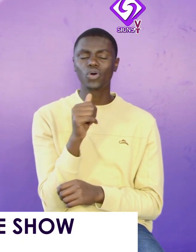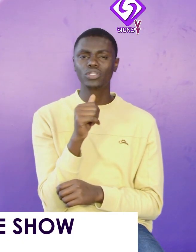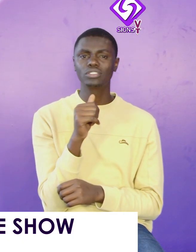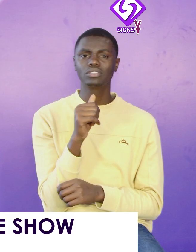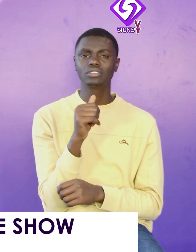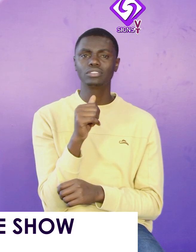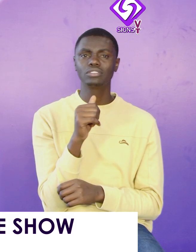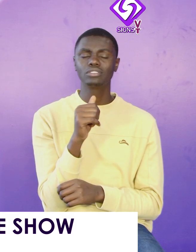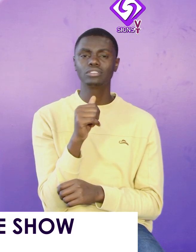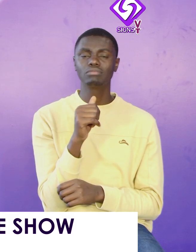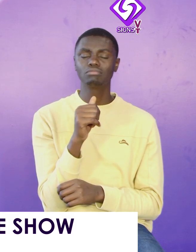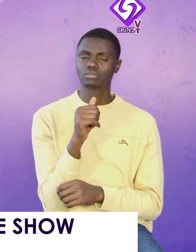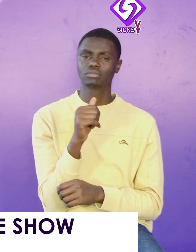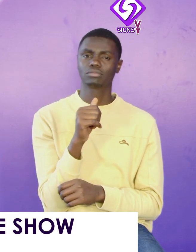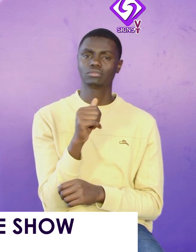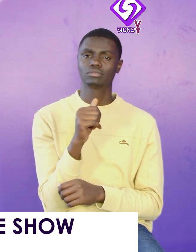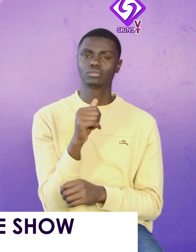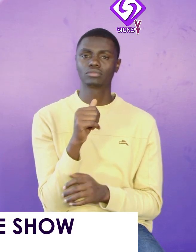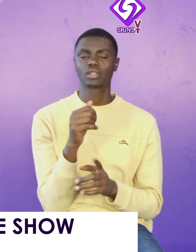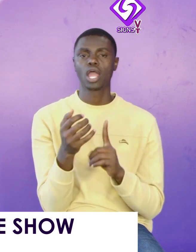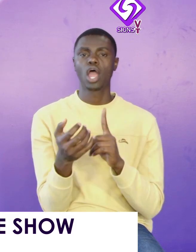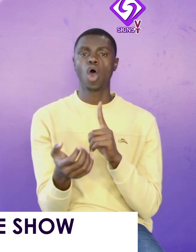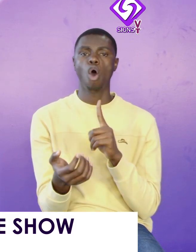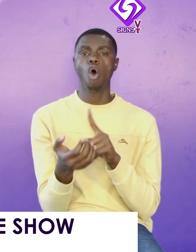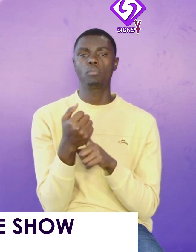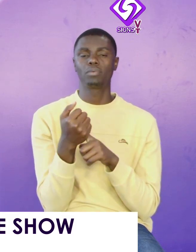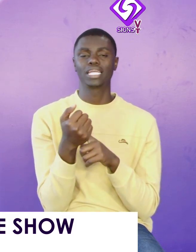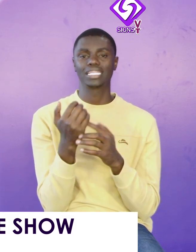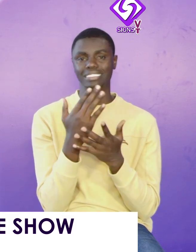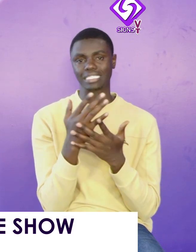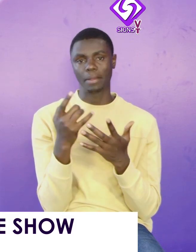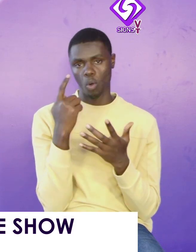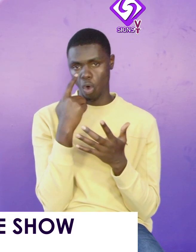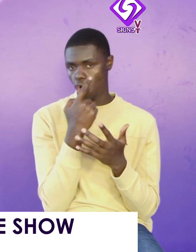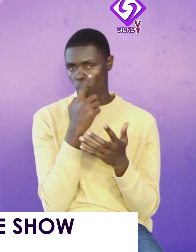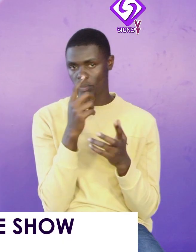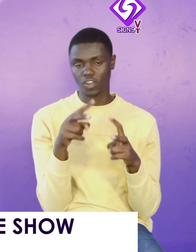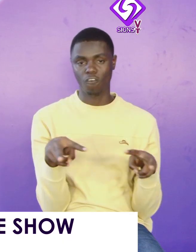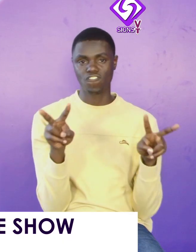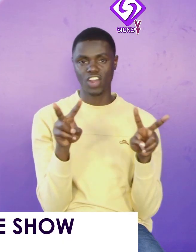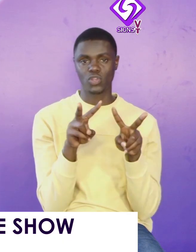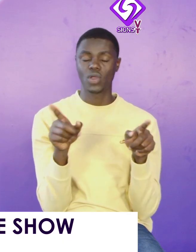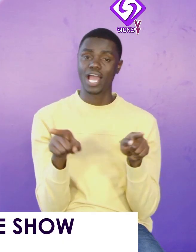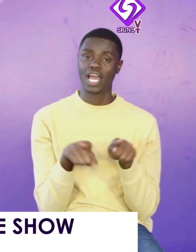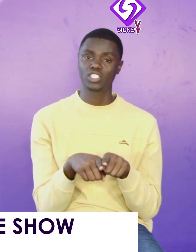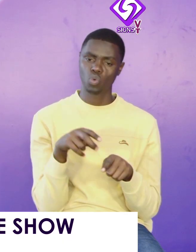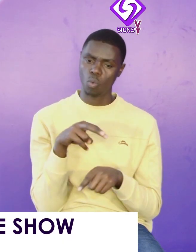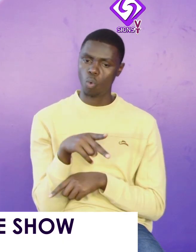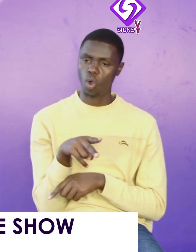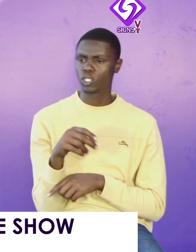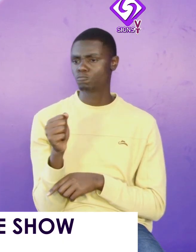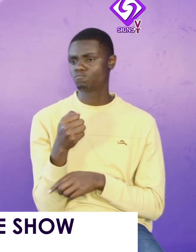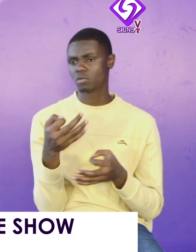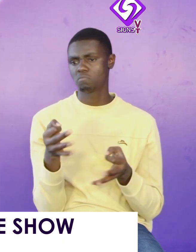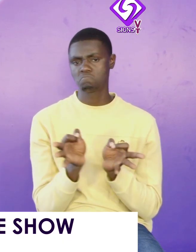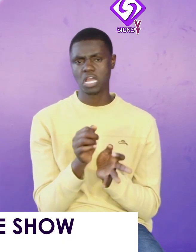without being noticed. Obtain some optical value. As you are walking around your family, do